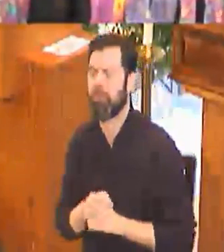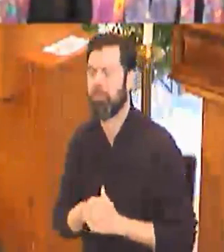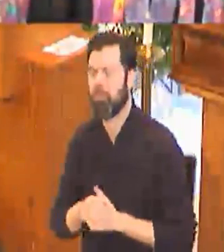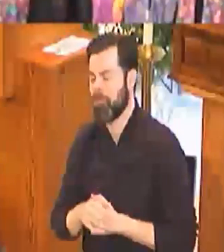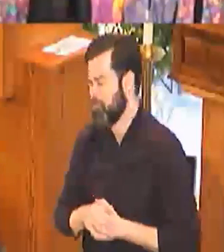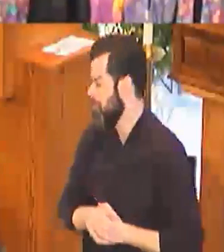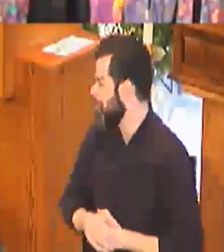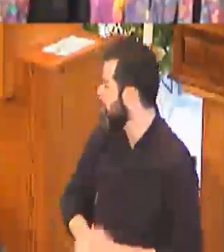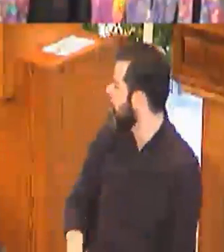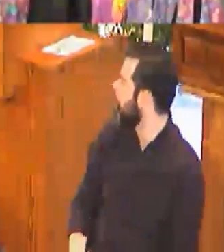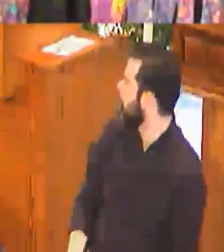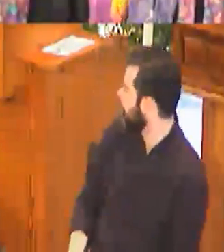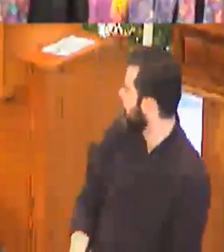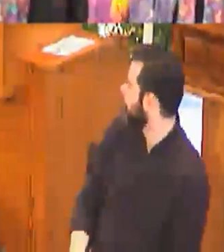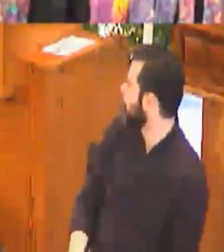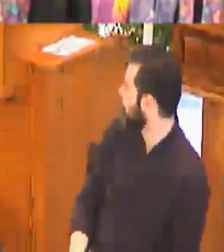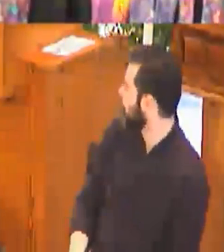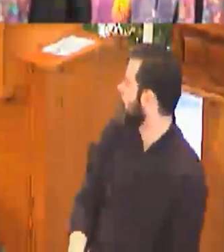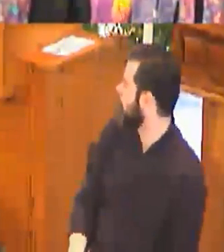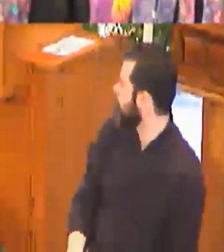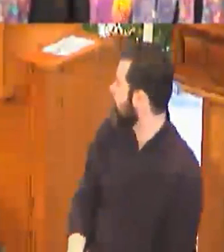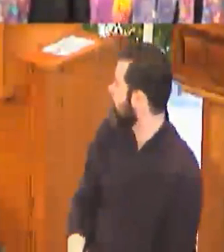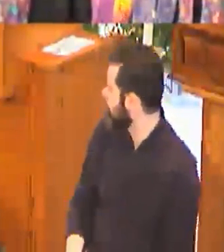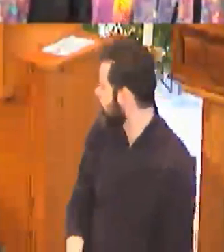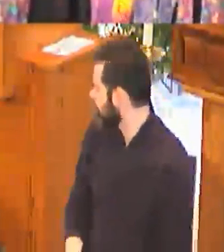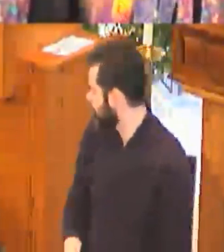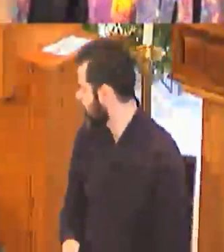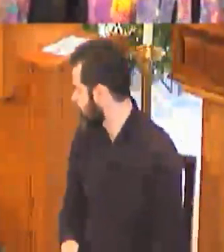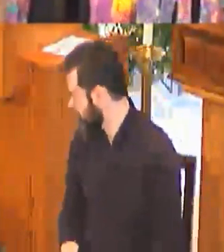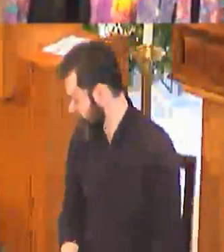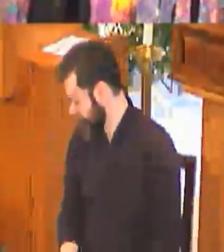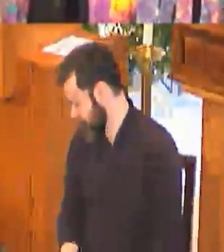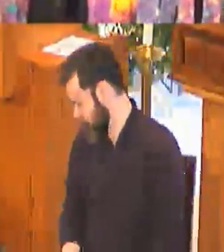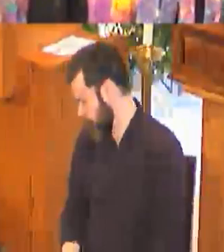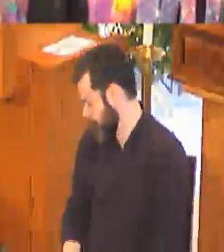Come on now. All right, here we go.